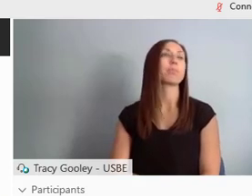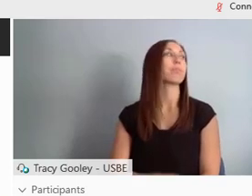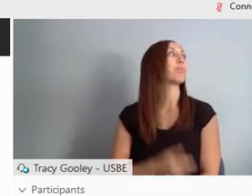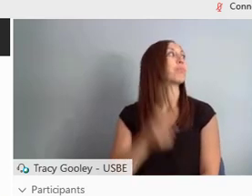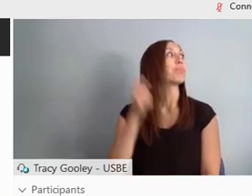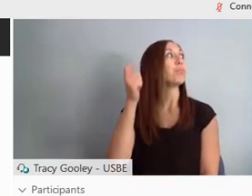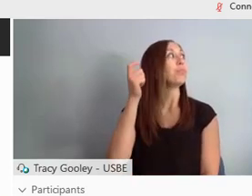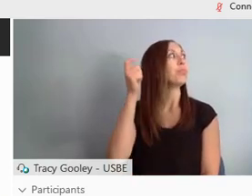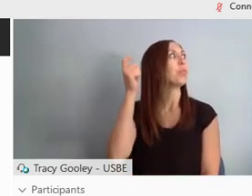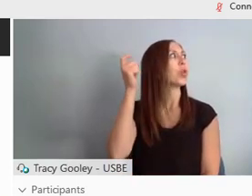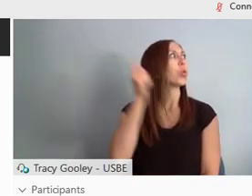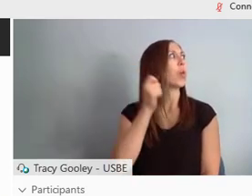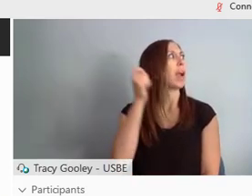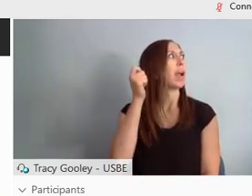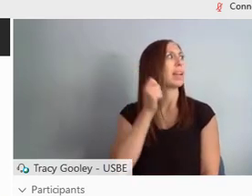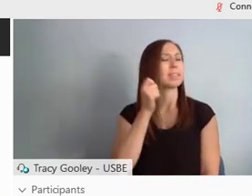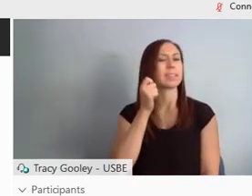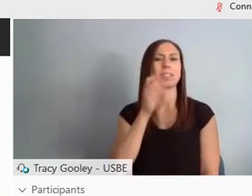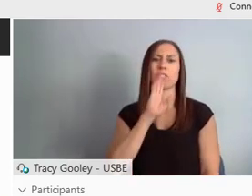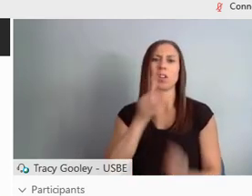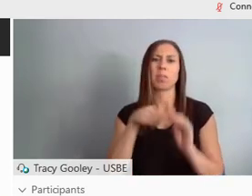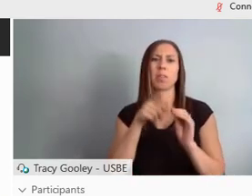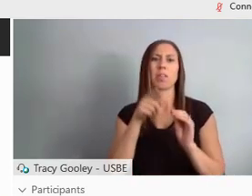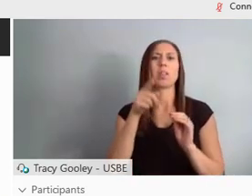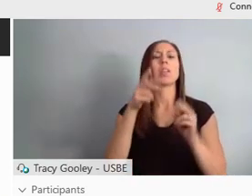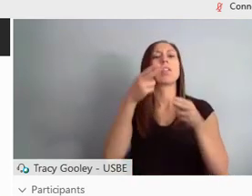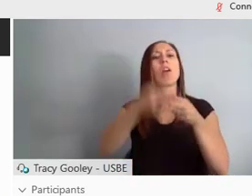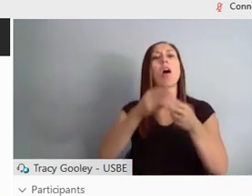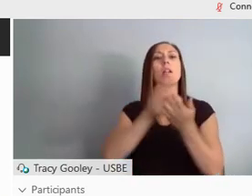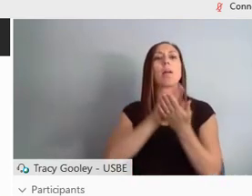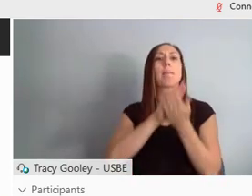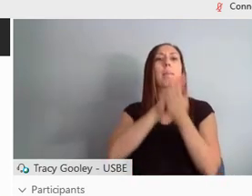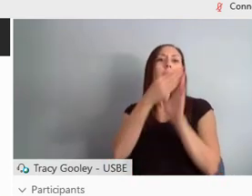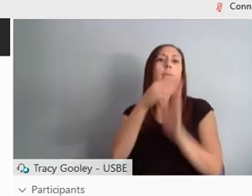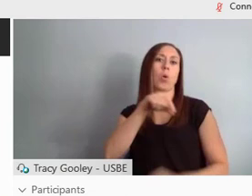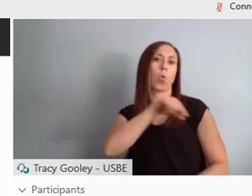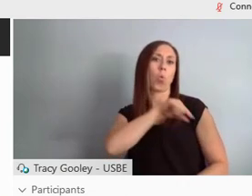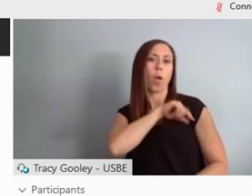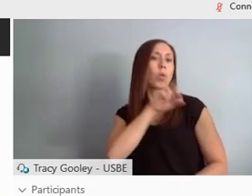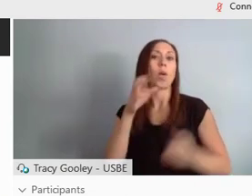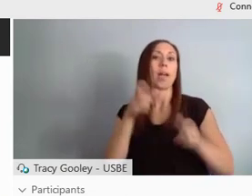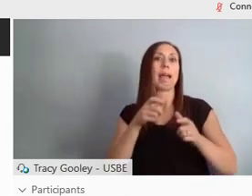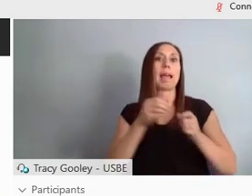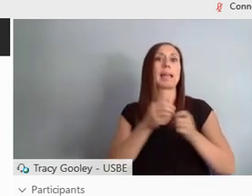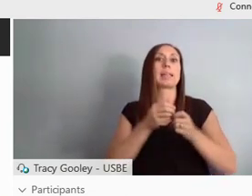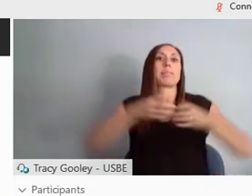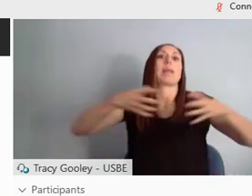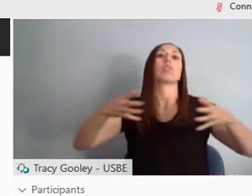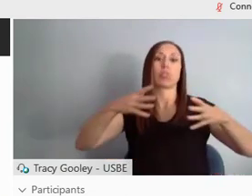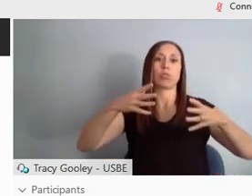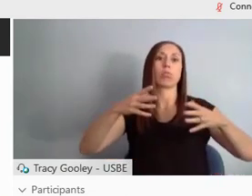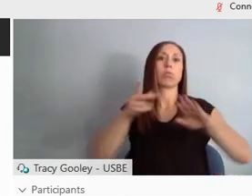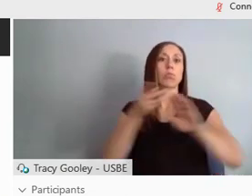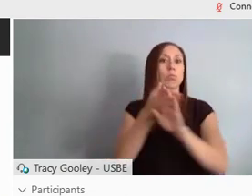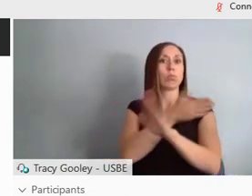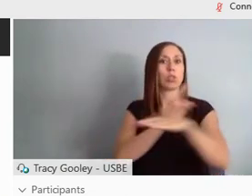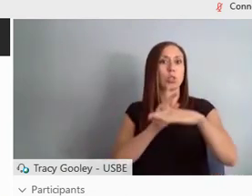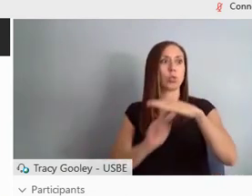The grant that we're referring to here is the Becoming Quality Preschool Grant or the Expansion Preschool